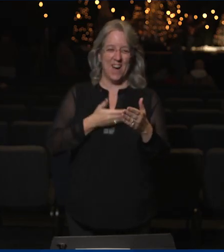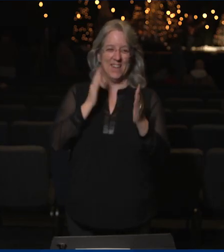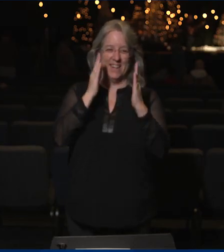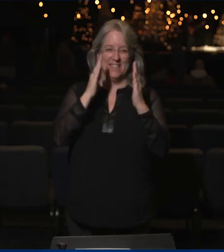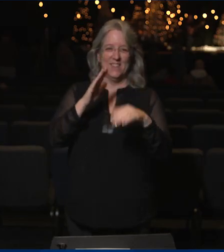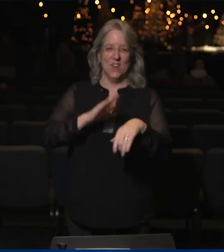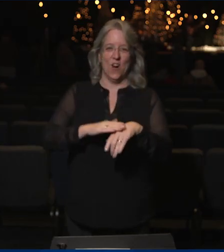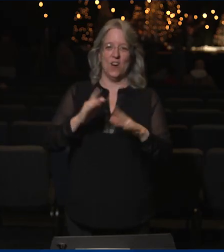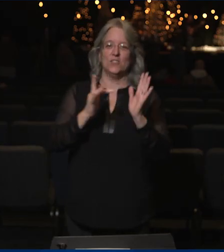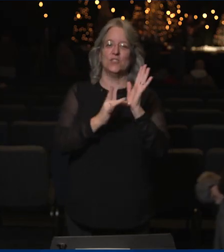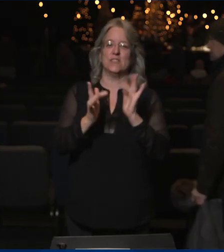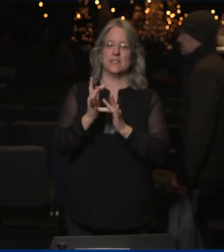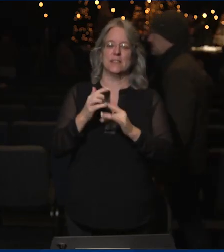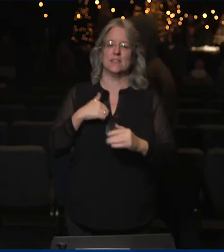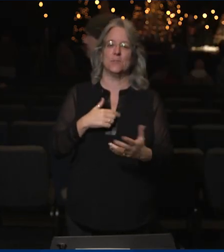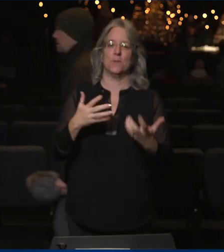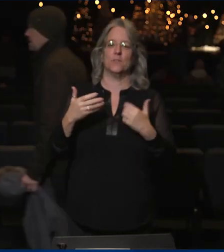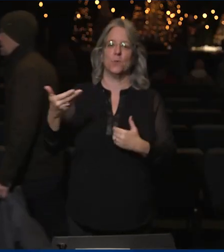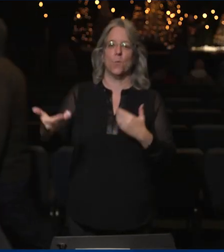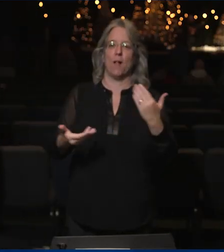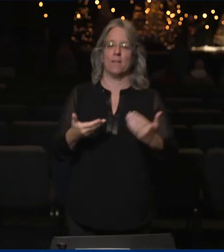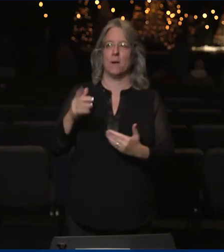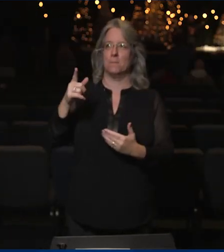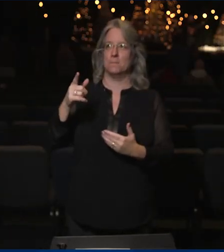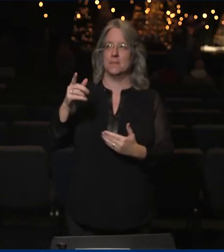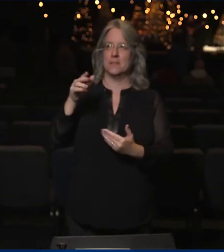here and sing together.